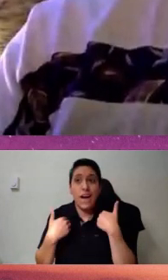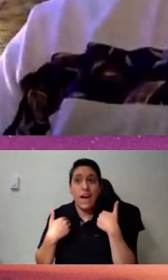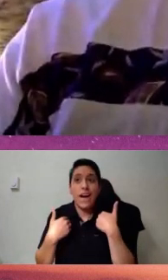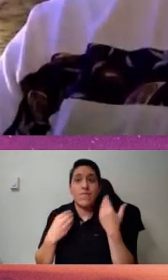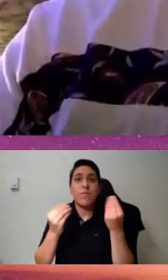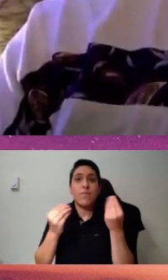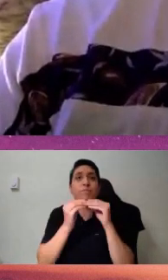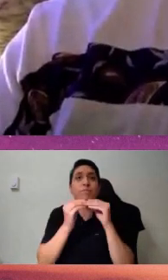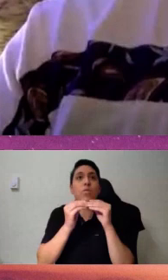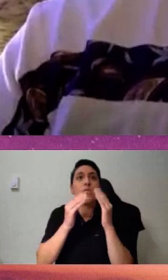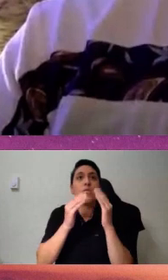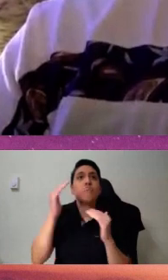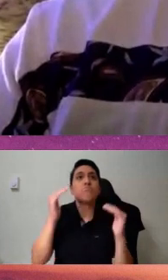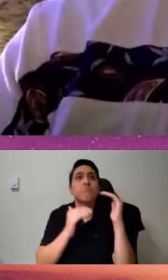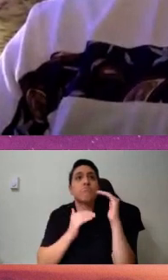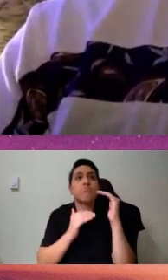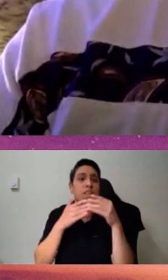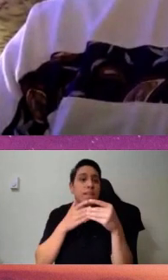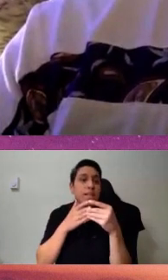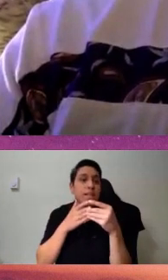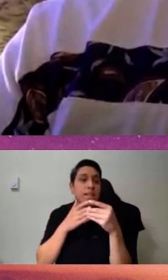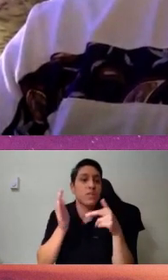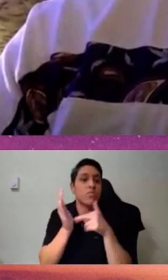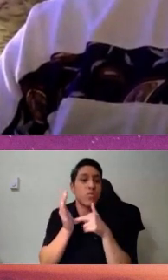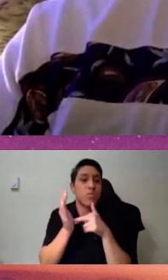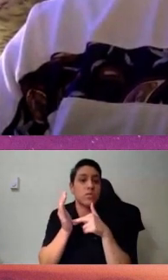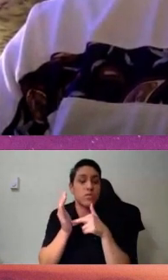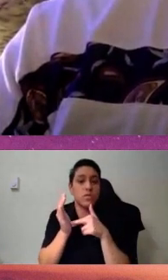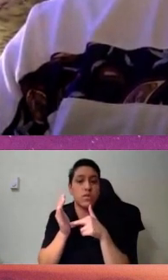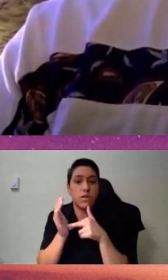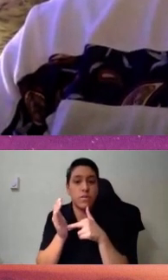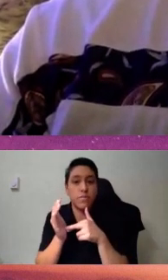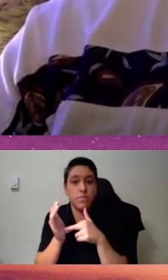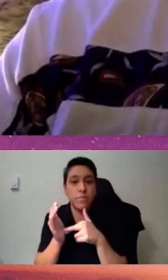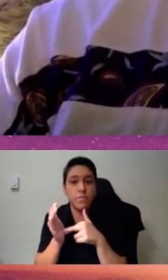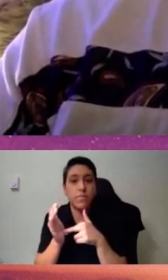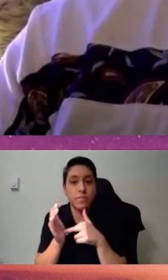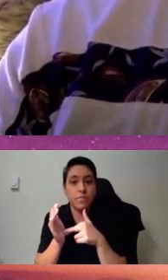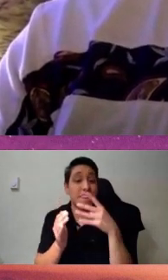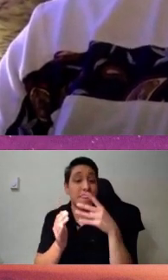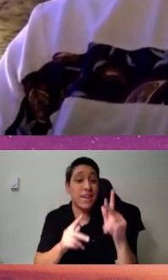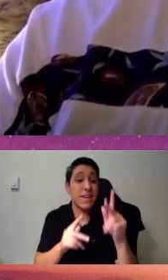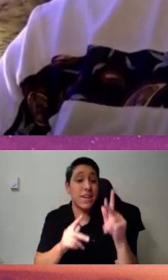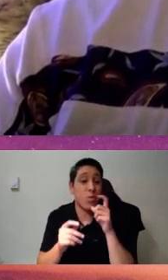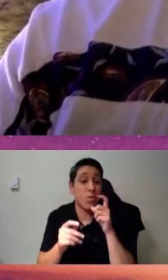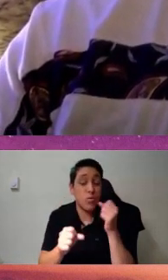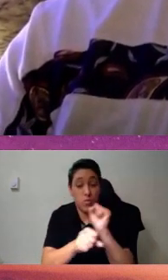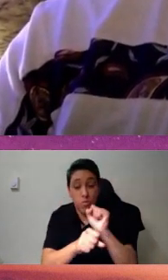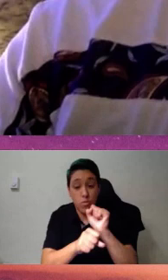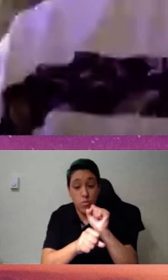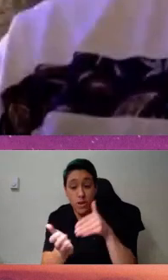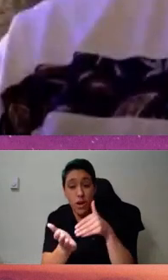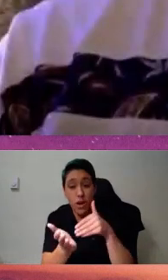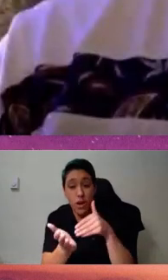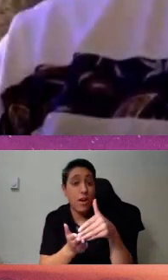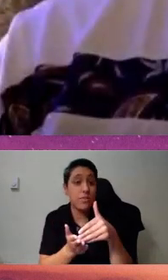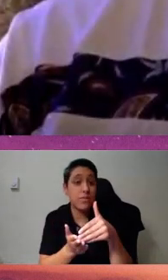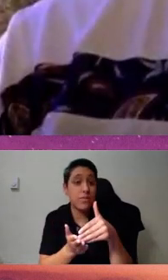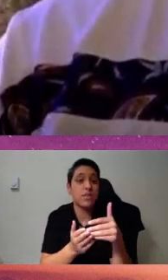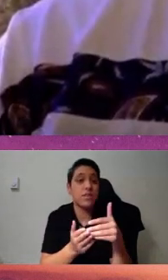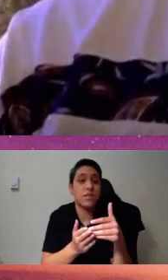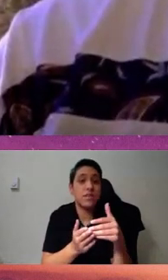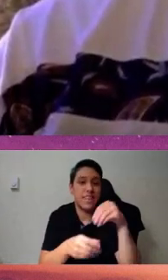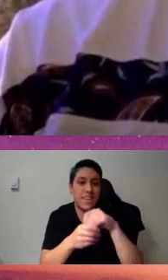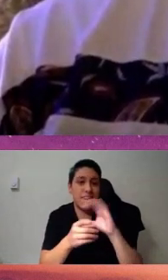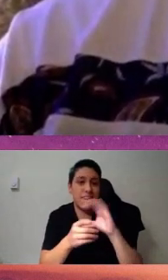activist spaces, and, for those of us whose work often intersects with our lives, and whose